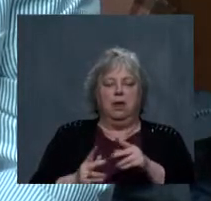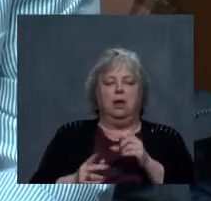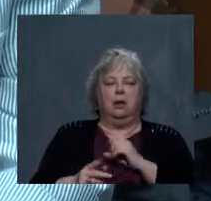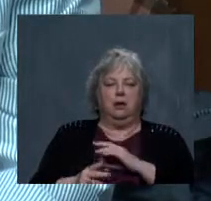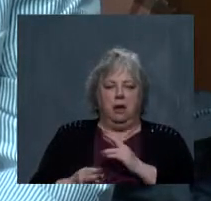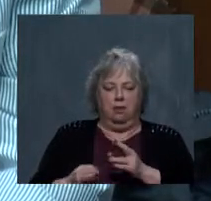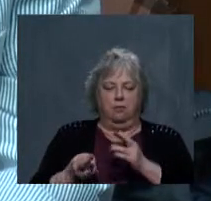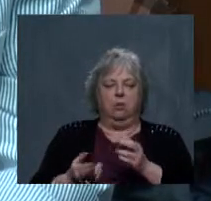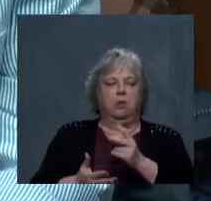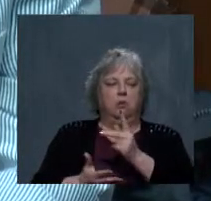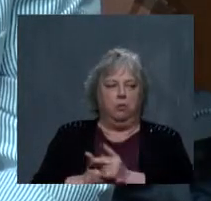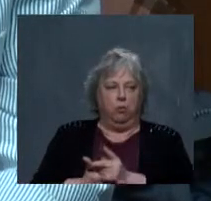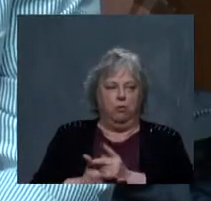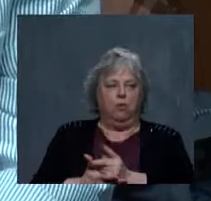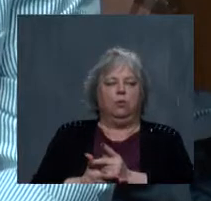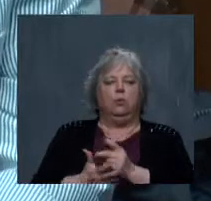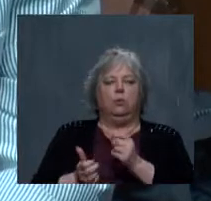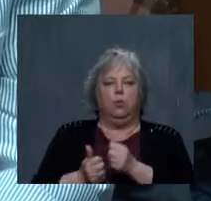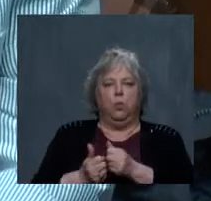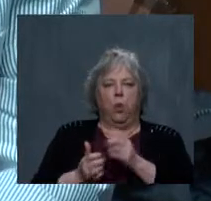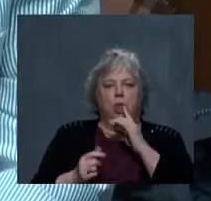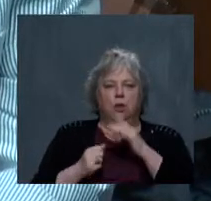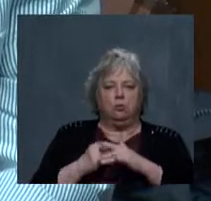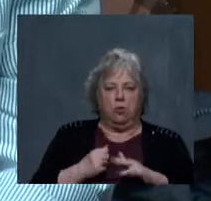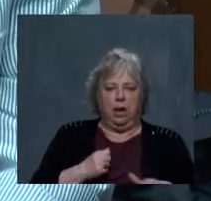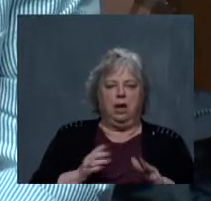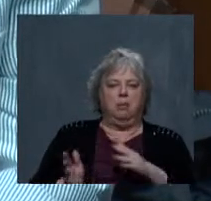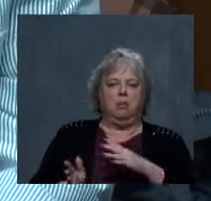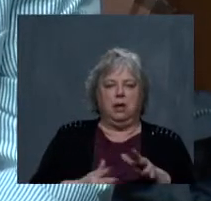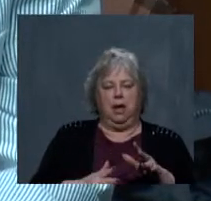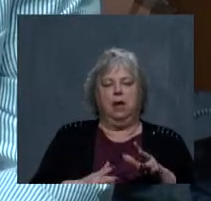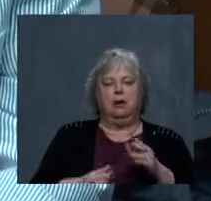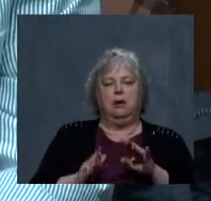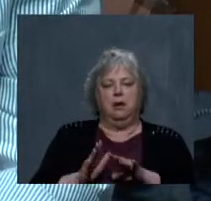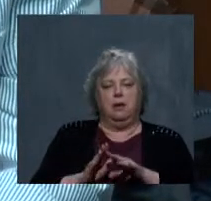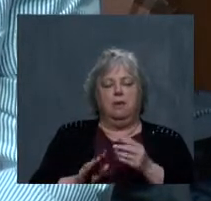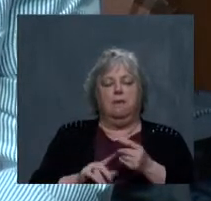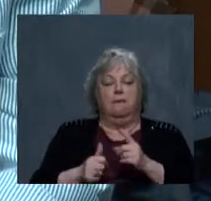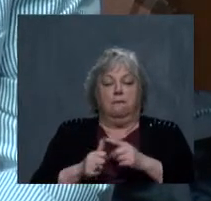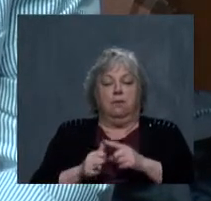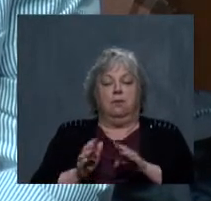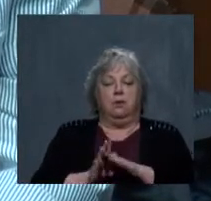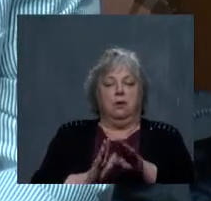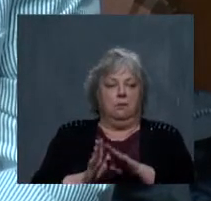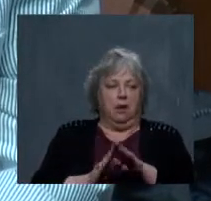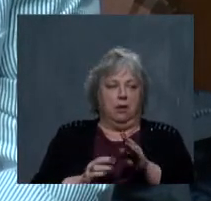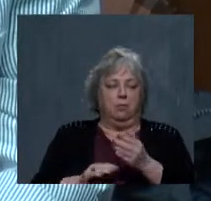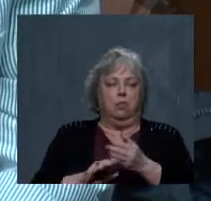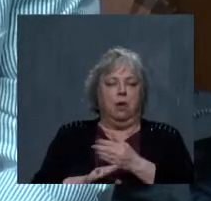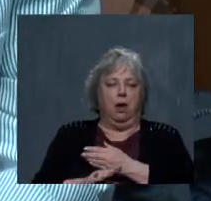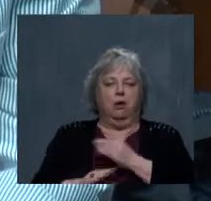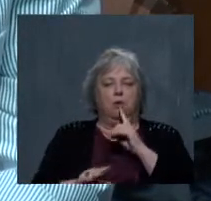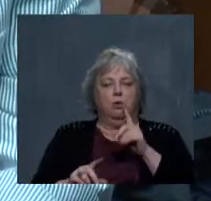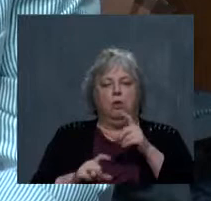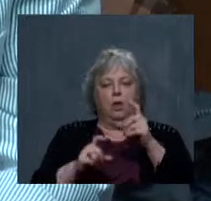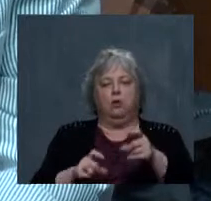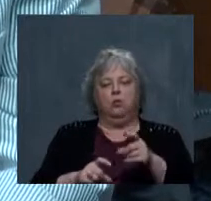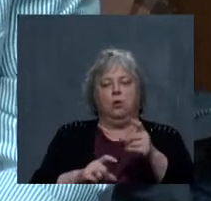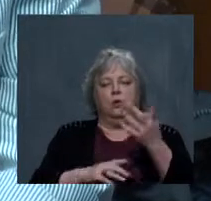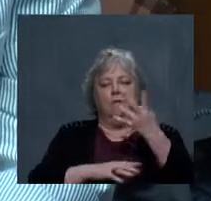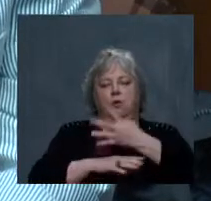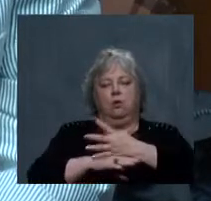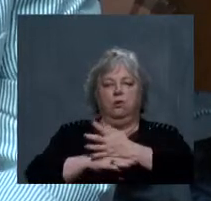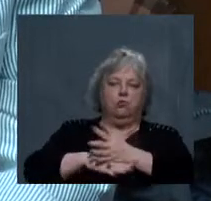to the preliminary grading and drainage plan being developed for phases 31-2 through 31-5 prior to the issuance of a grading permit